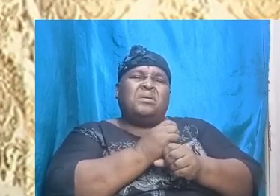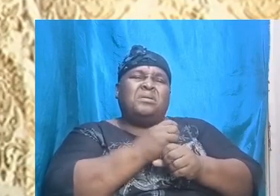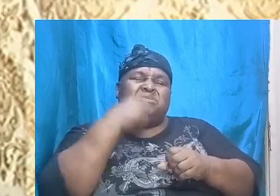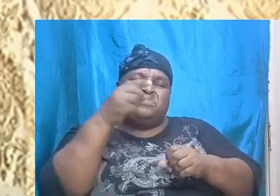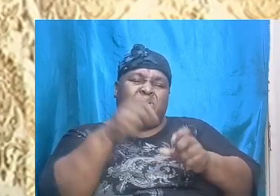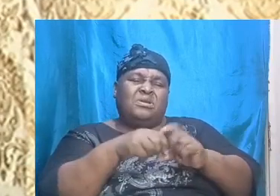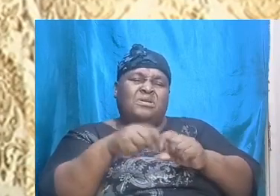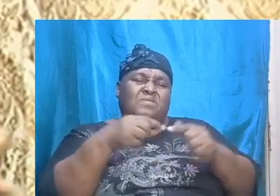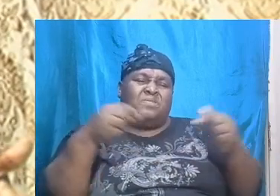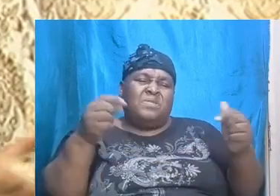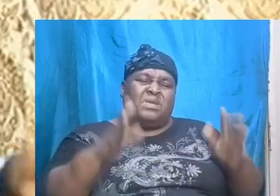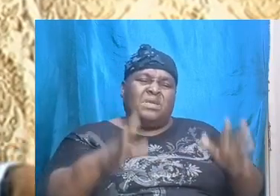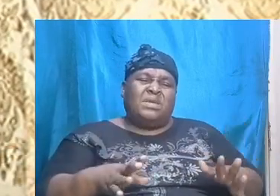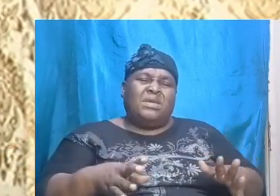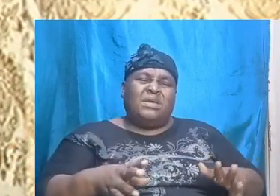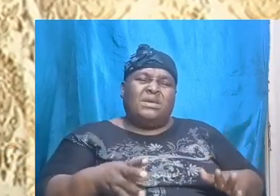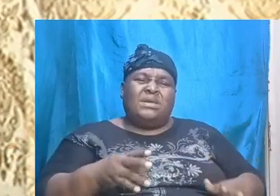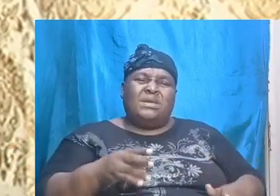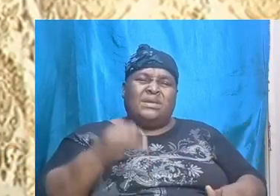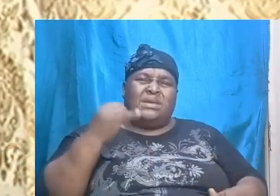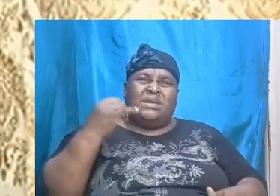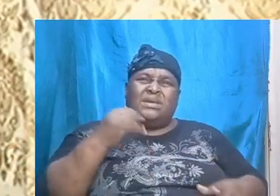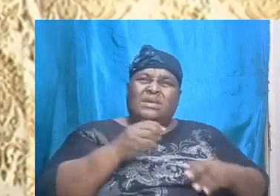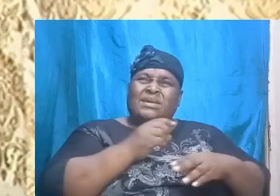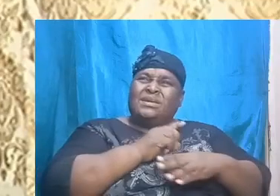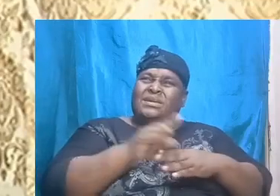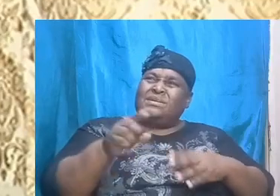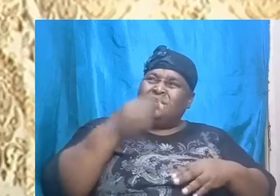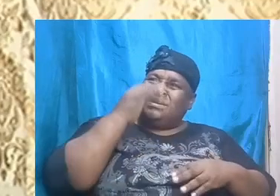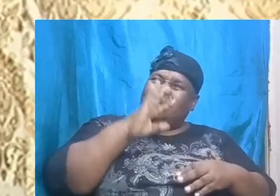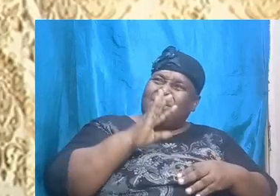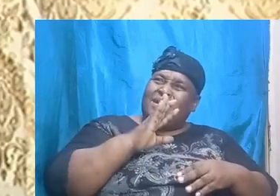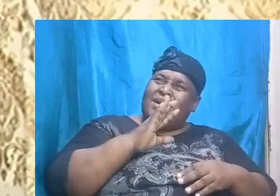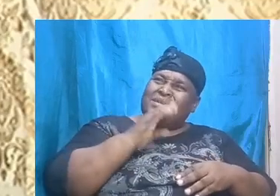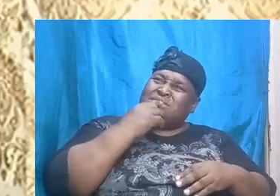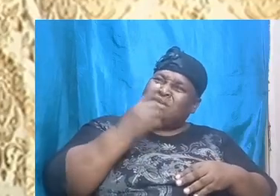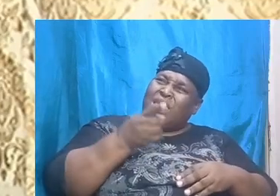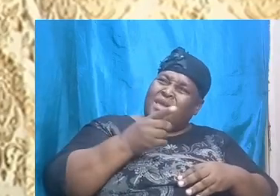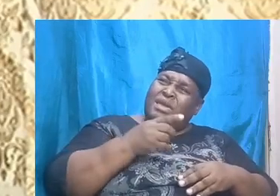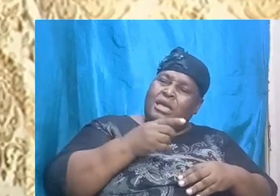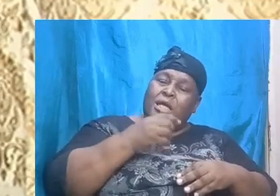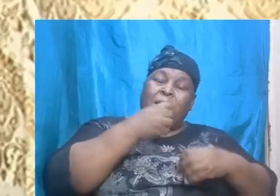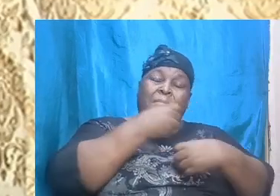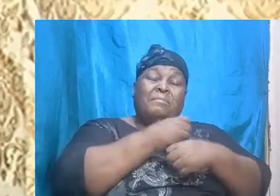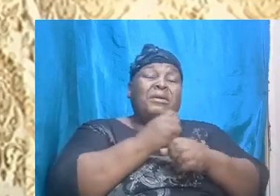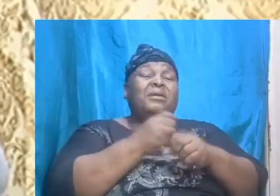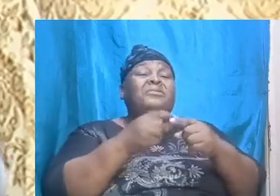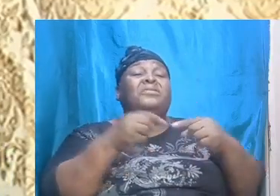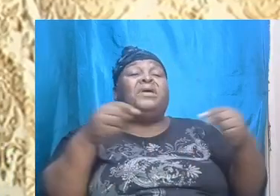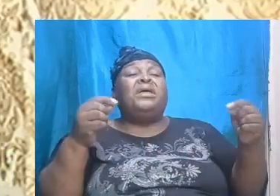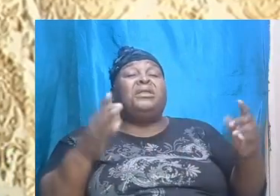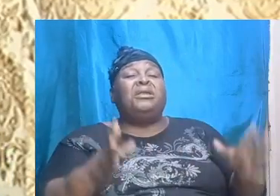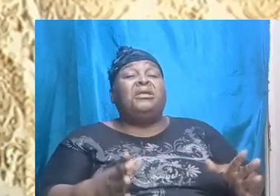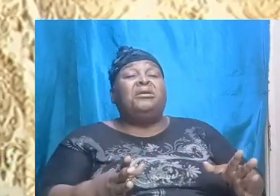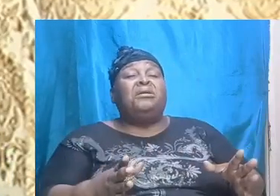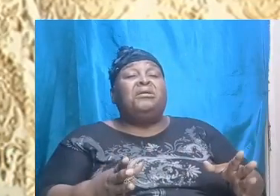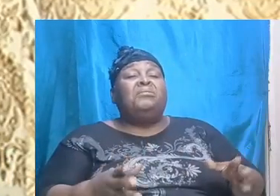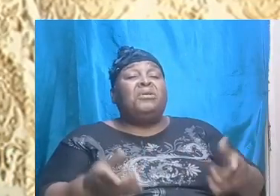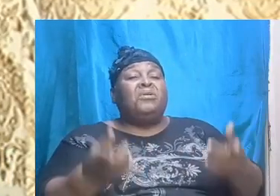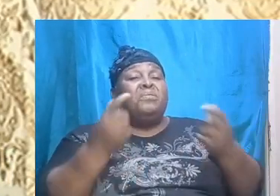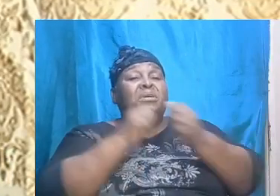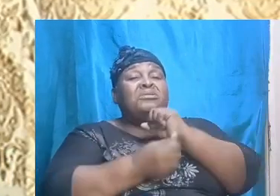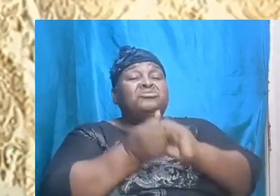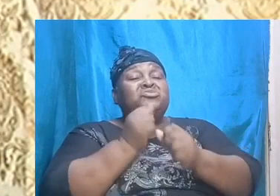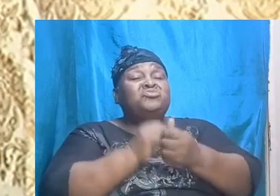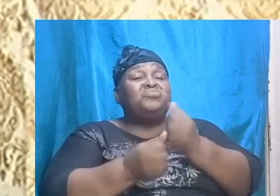enemy. Did God really say? God never really mean that. And you allow the enemy to come in and to invade the body. Brethren,